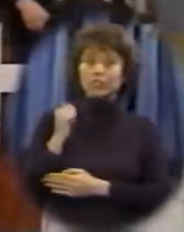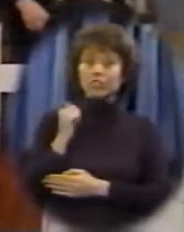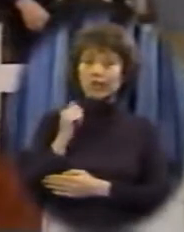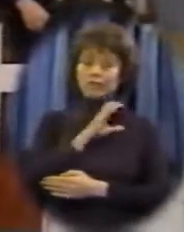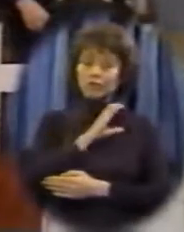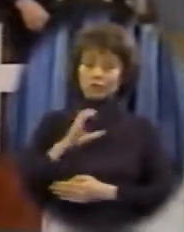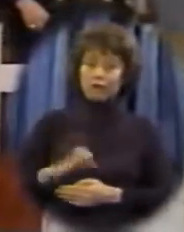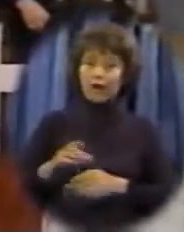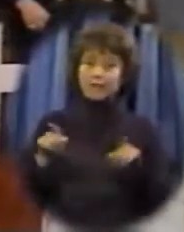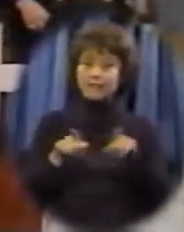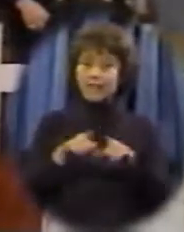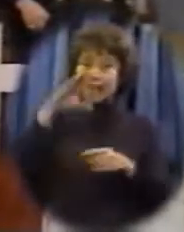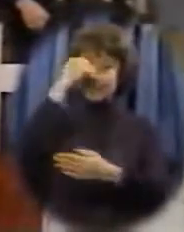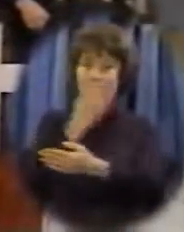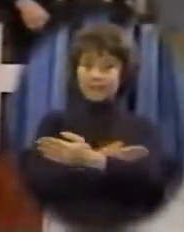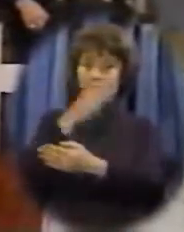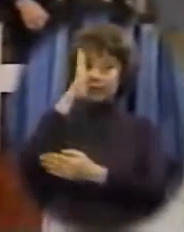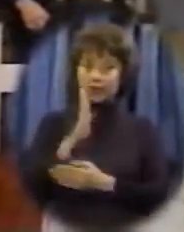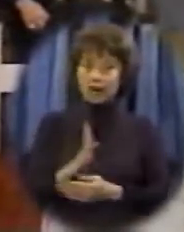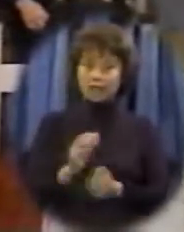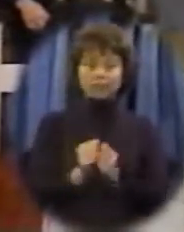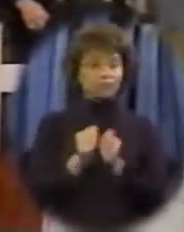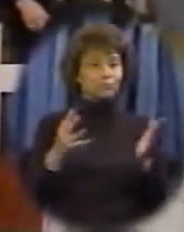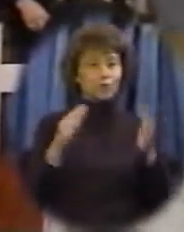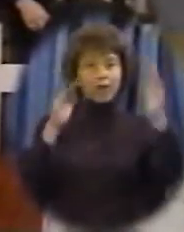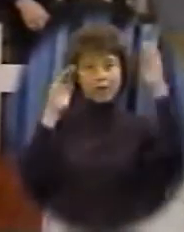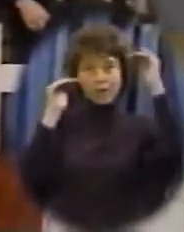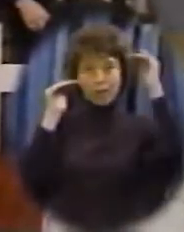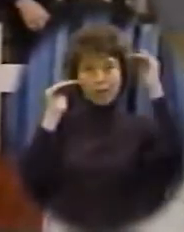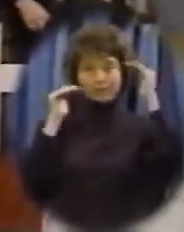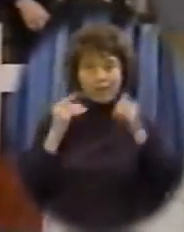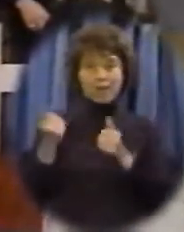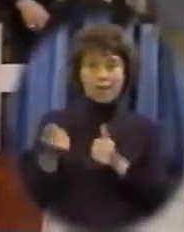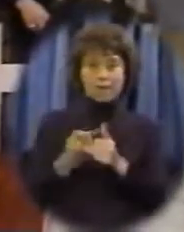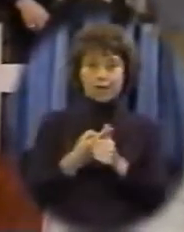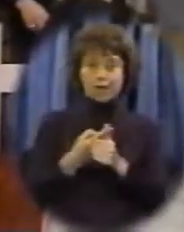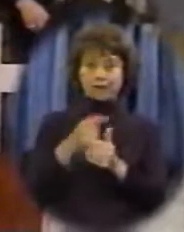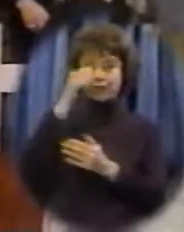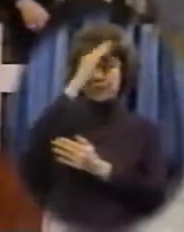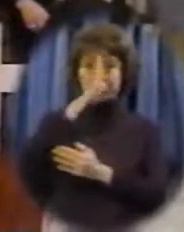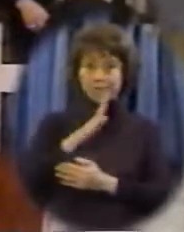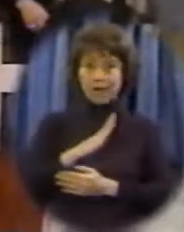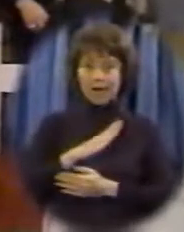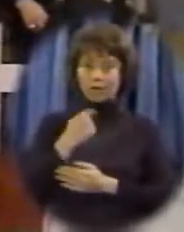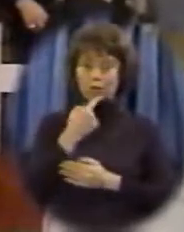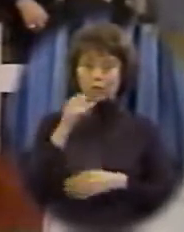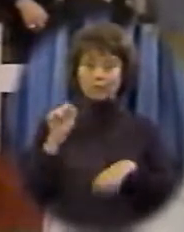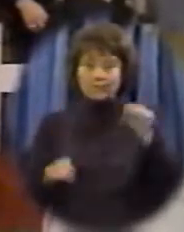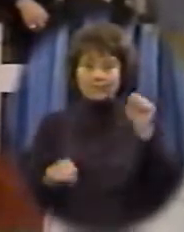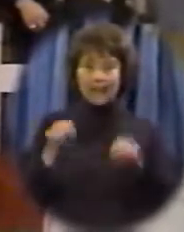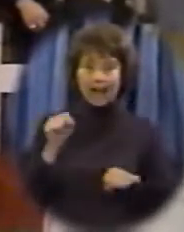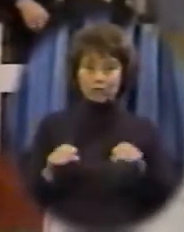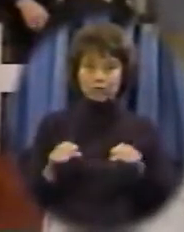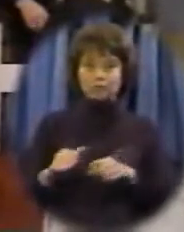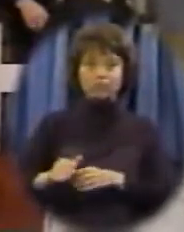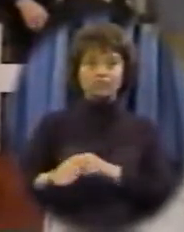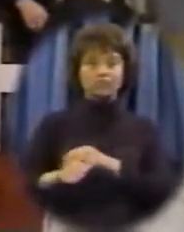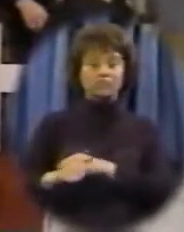God stands without any hope. So may I come to the first one. The man who doubts or denies the Word of